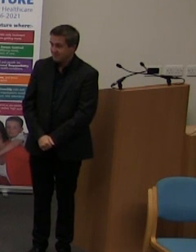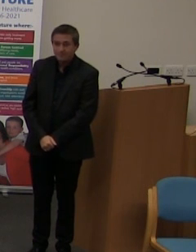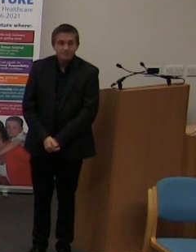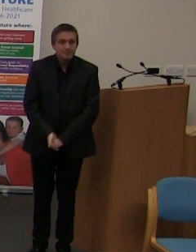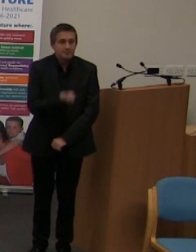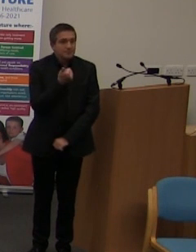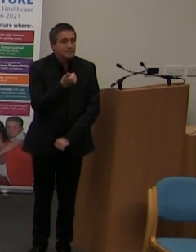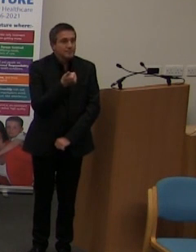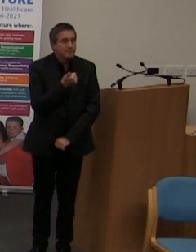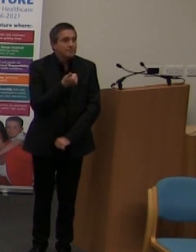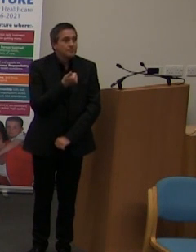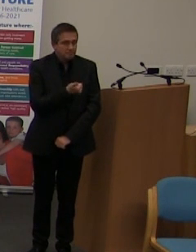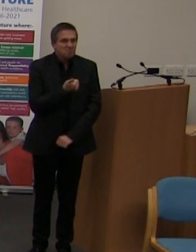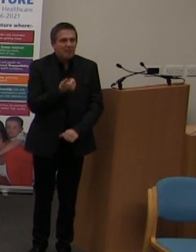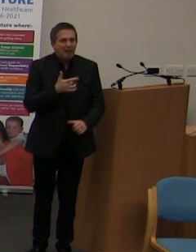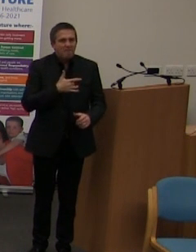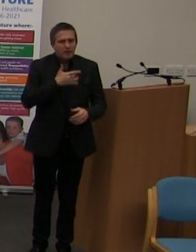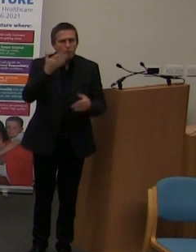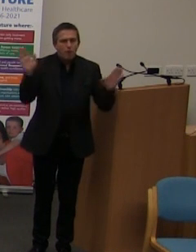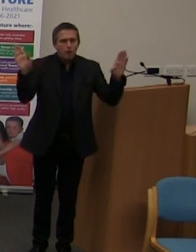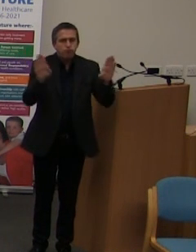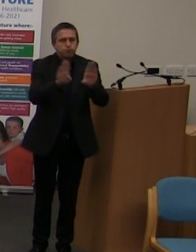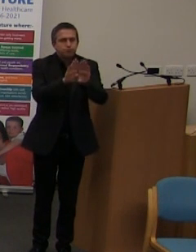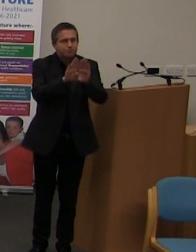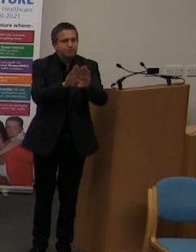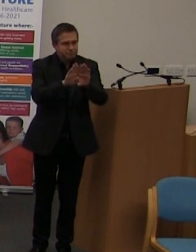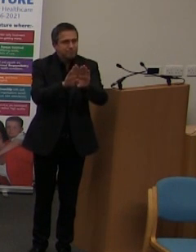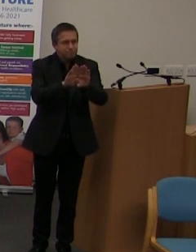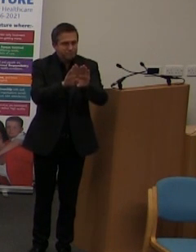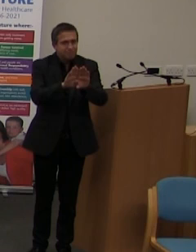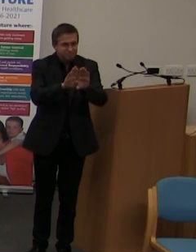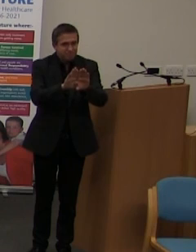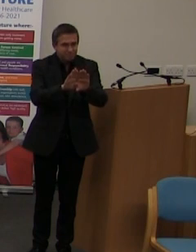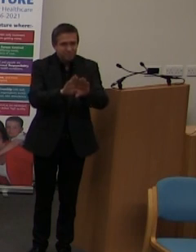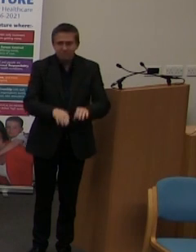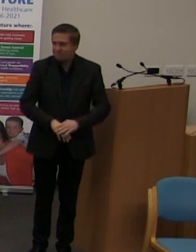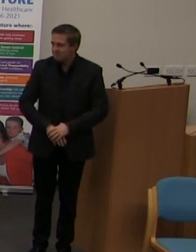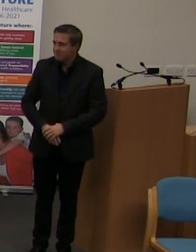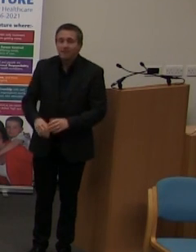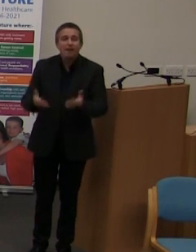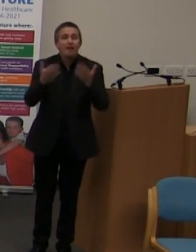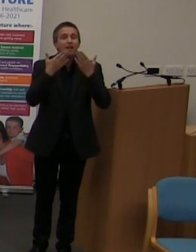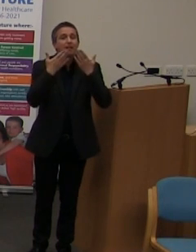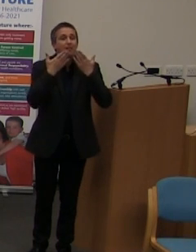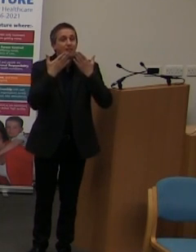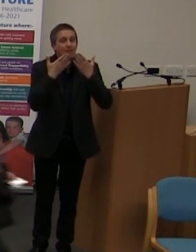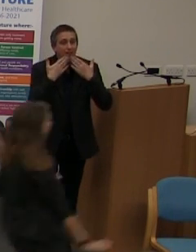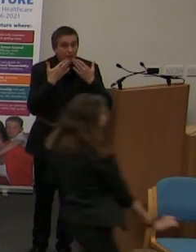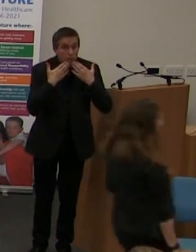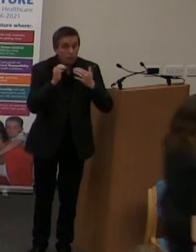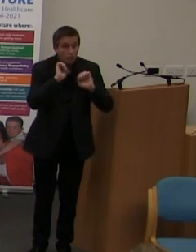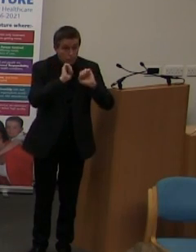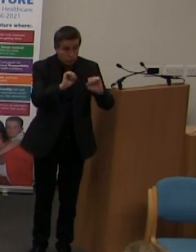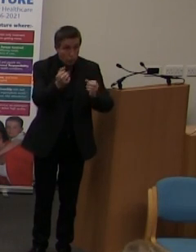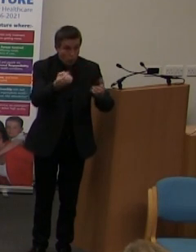Okay, well, we'll maybe wind up this session before I pass over to Minister Christie. Thanks very much for your comments. We